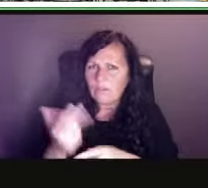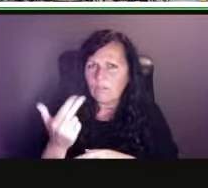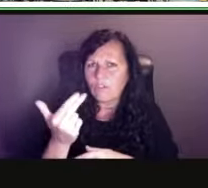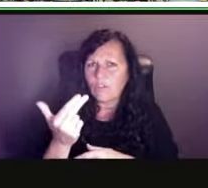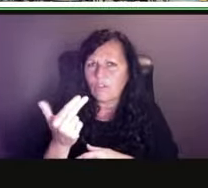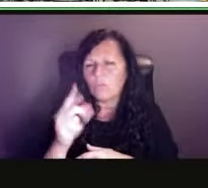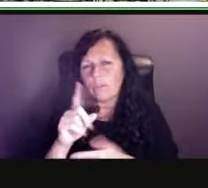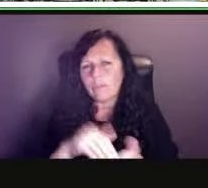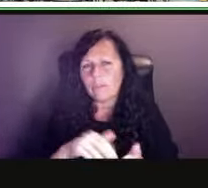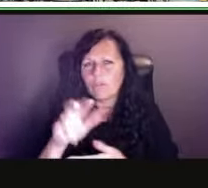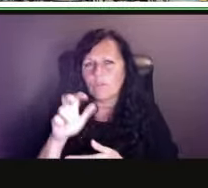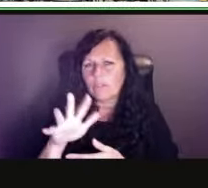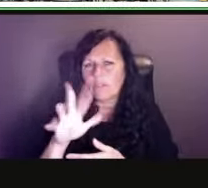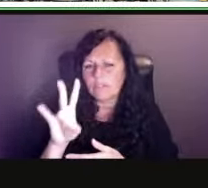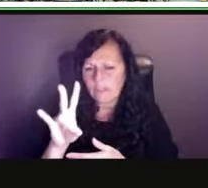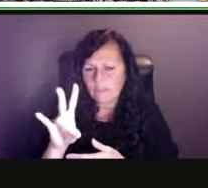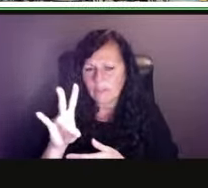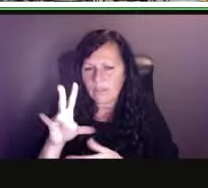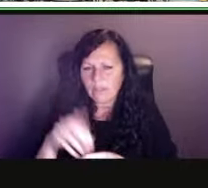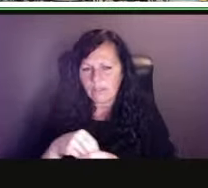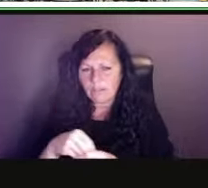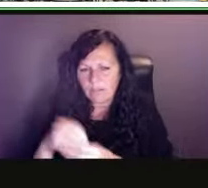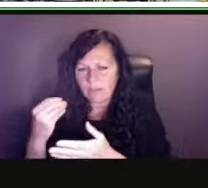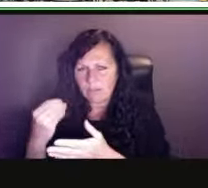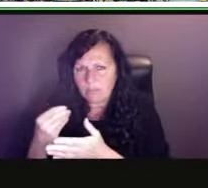1,357 in the budget with about